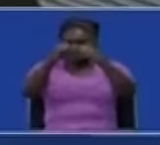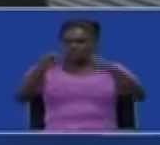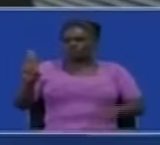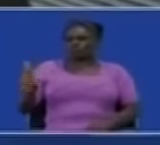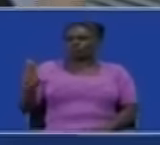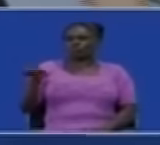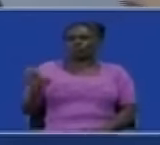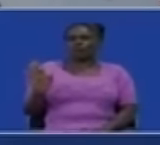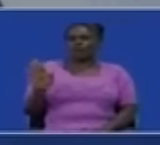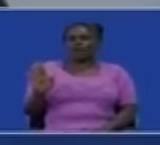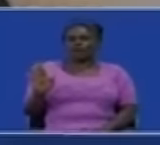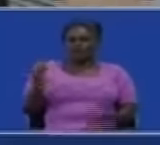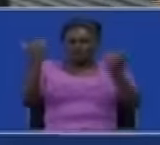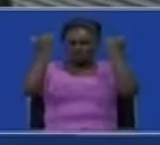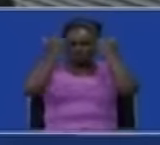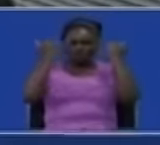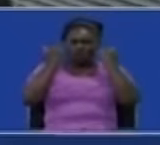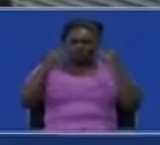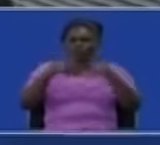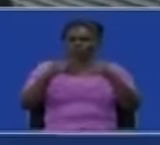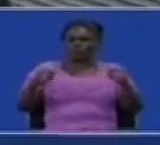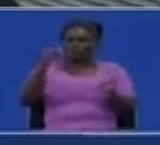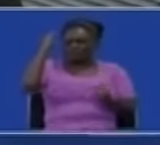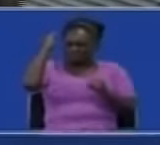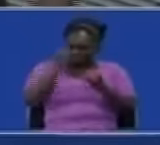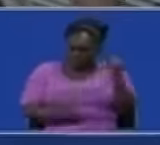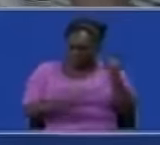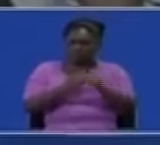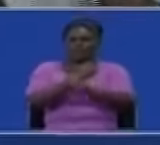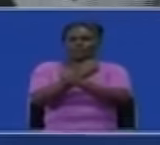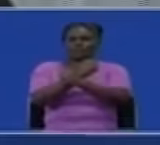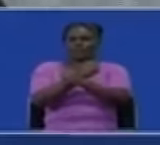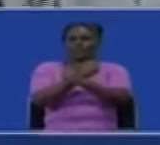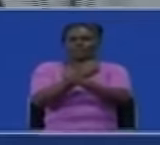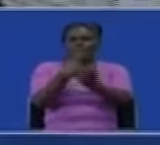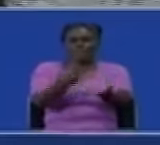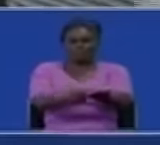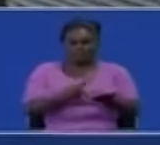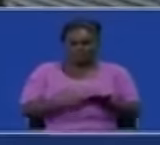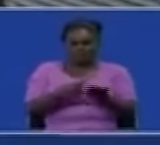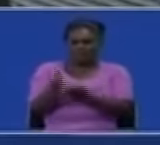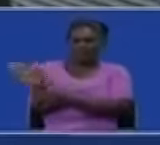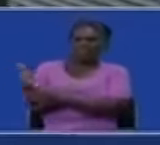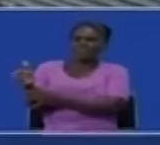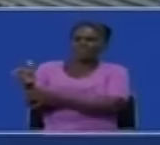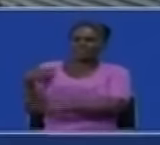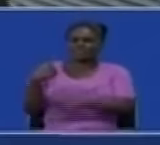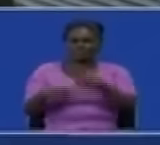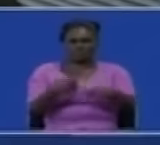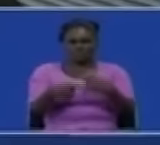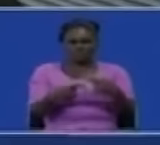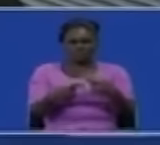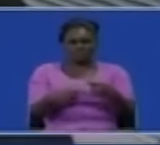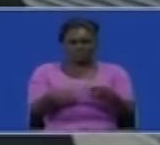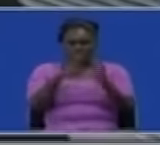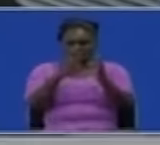Kenyatta, the courts could be the opposition coalition's last line of defense as debate on the Thursday Senate vote continues.